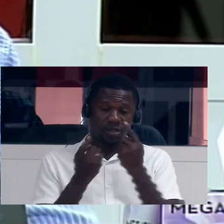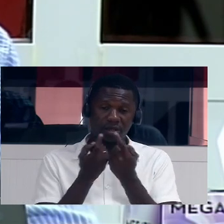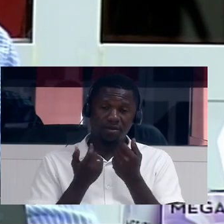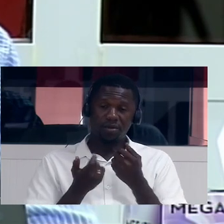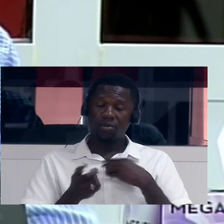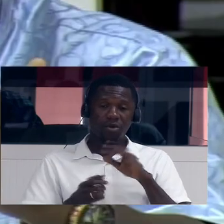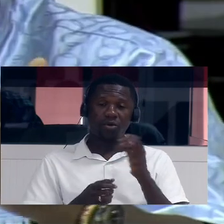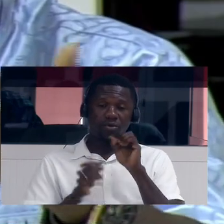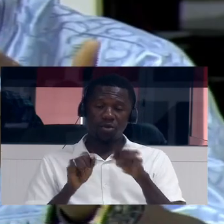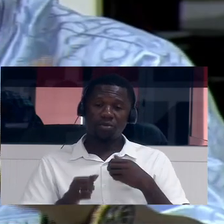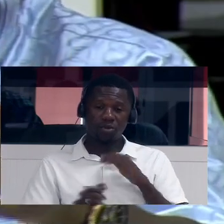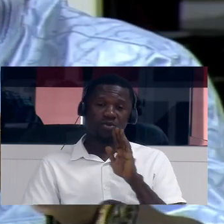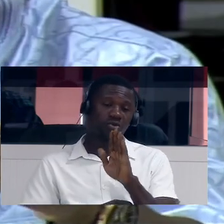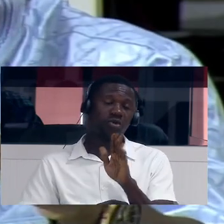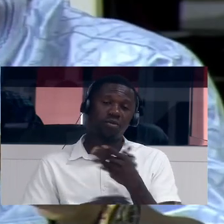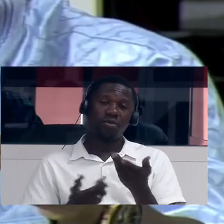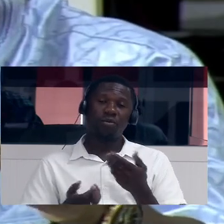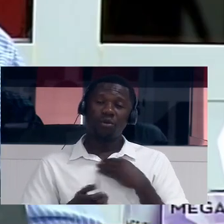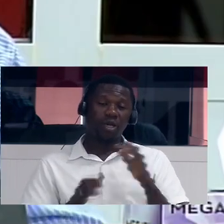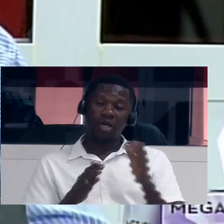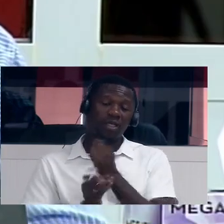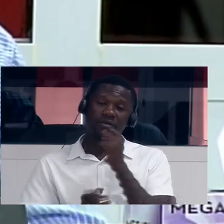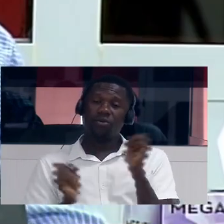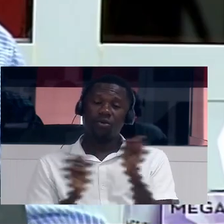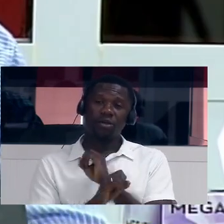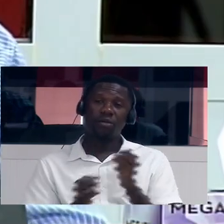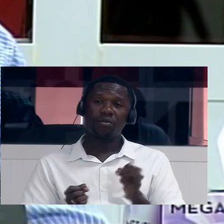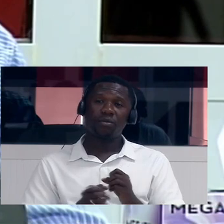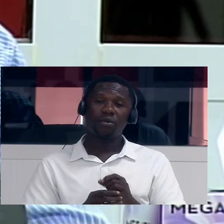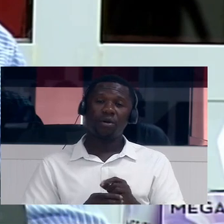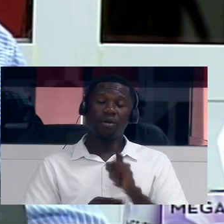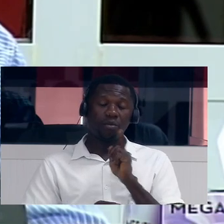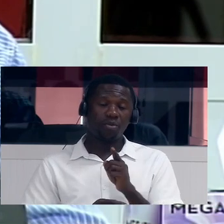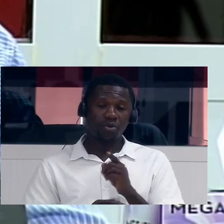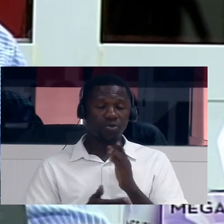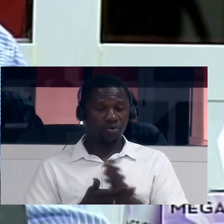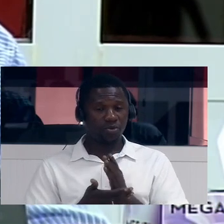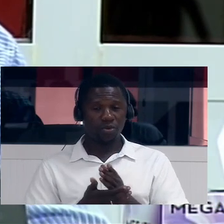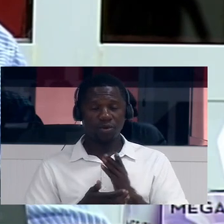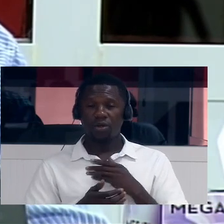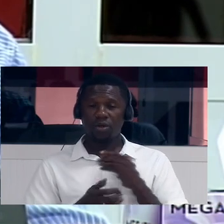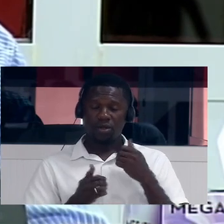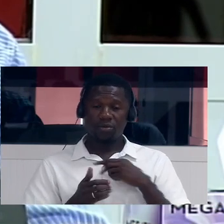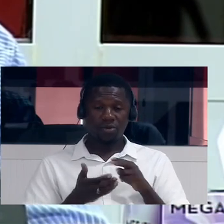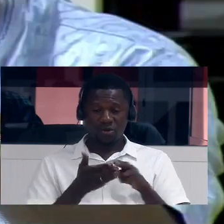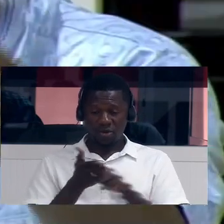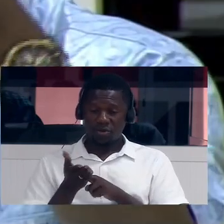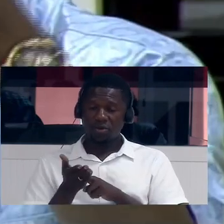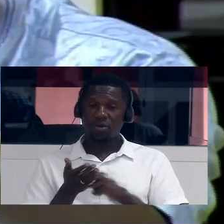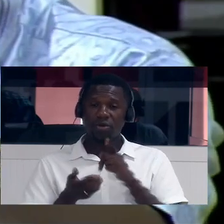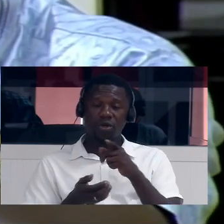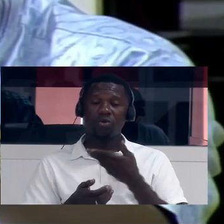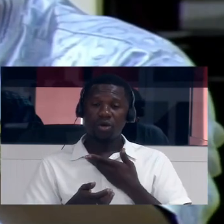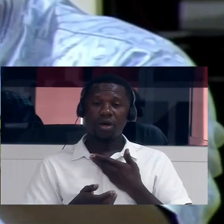them. I would have achieved nothing. But at least it would have been on record that you